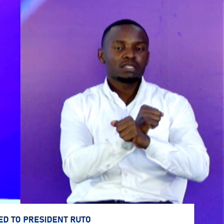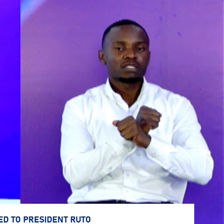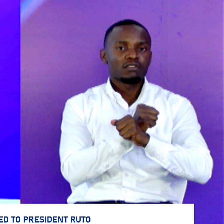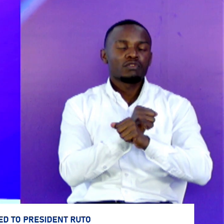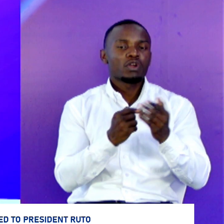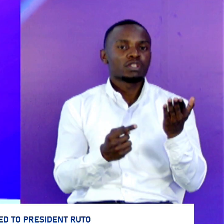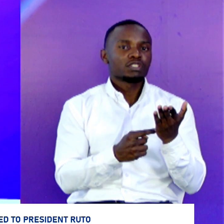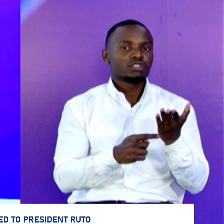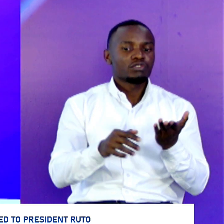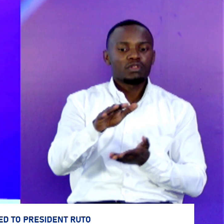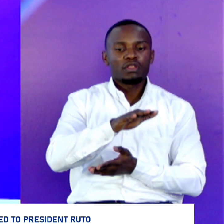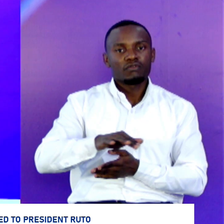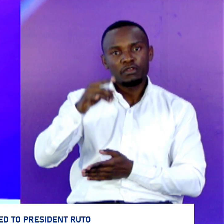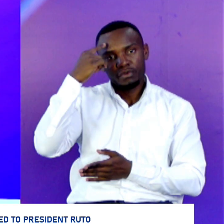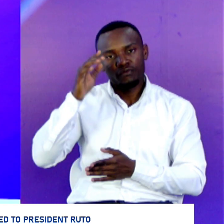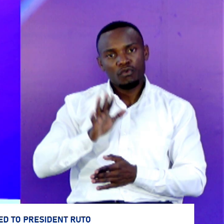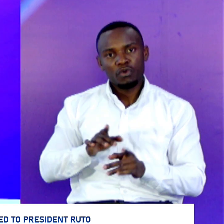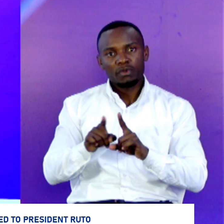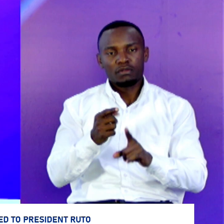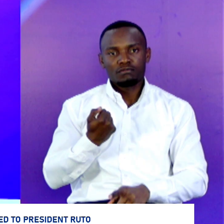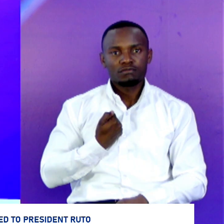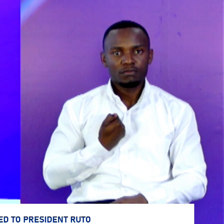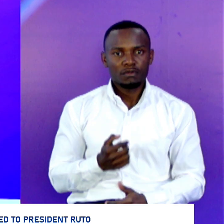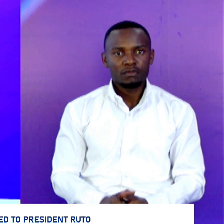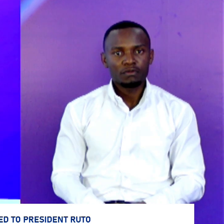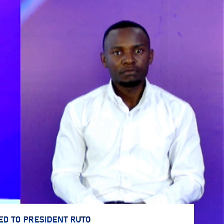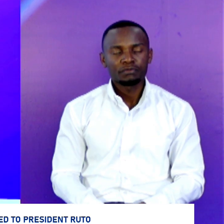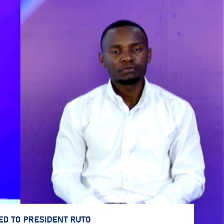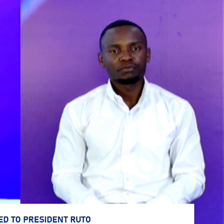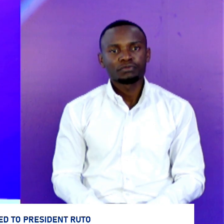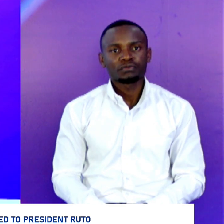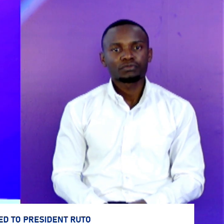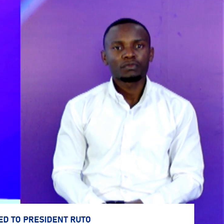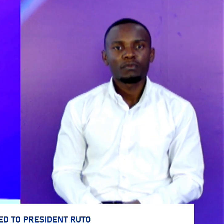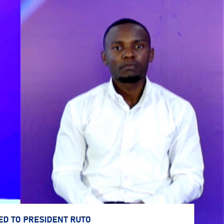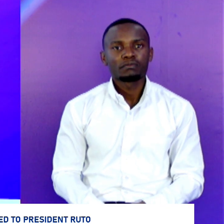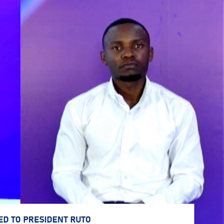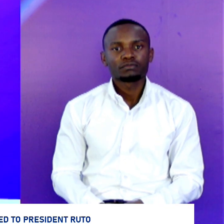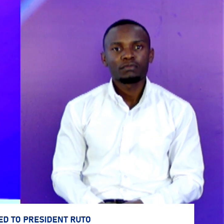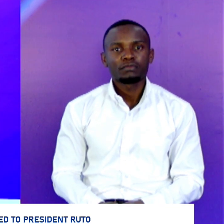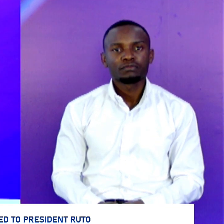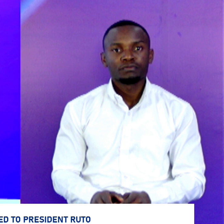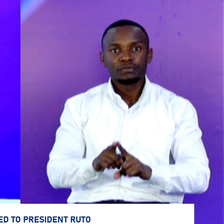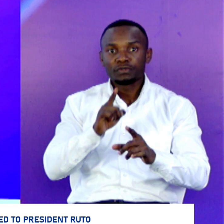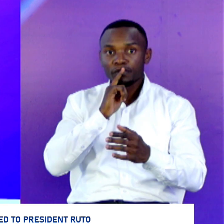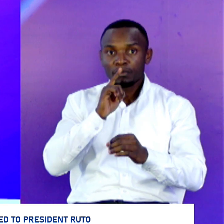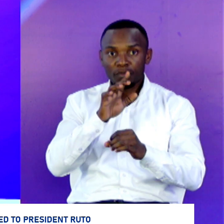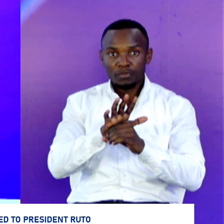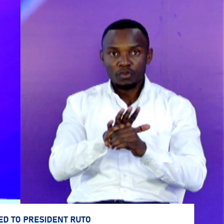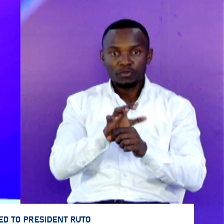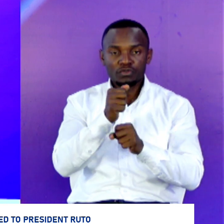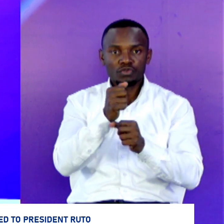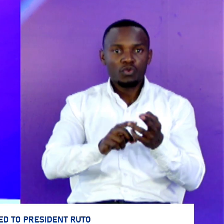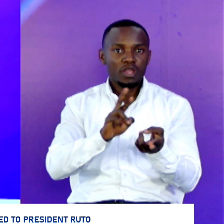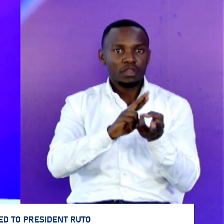girls. President William Ruto, upon receiving the report, pledged to review the recommendations and